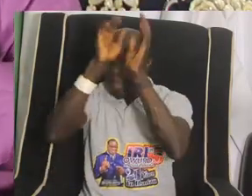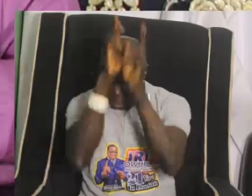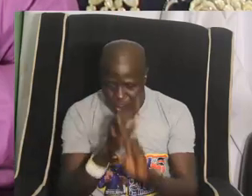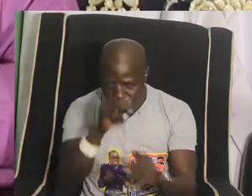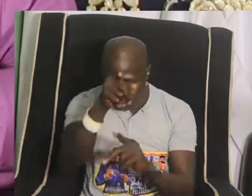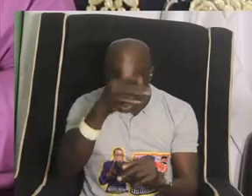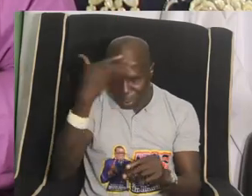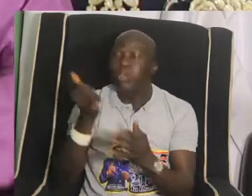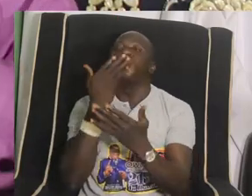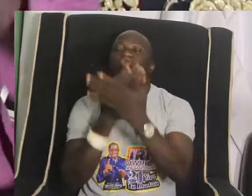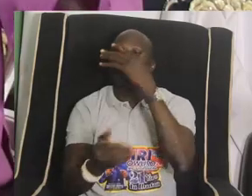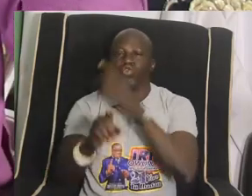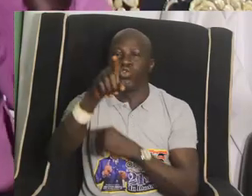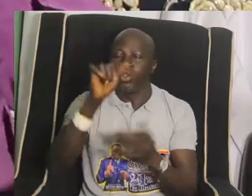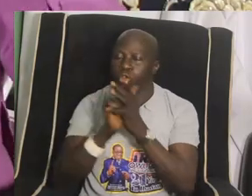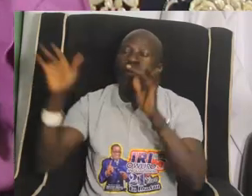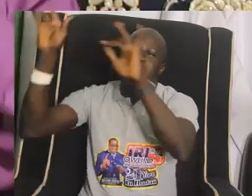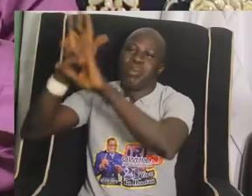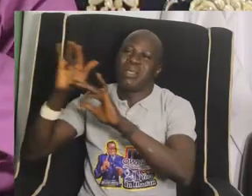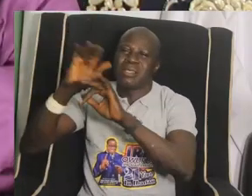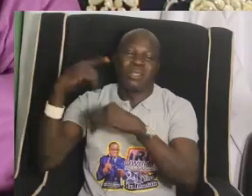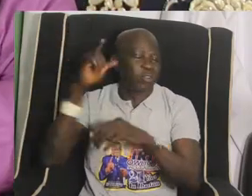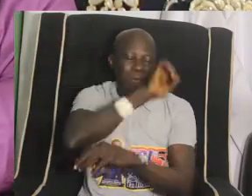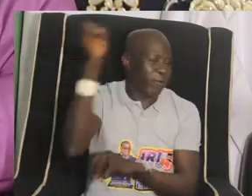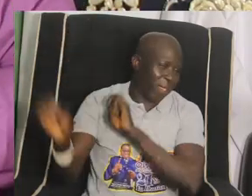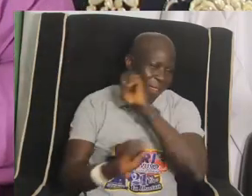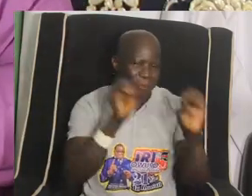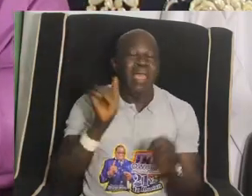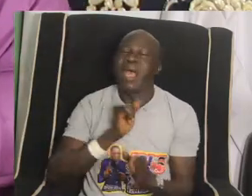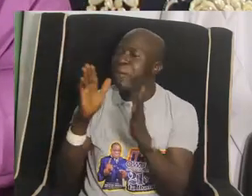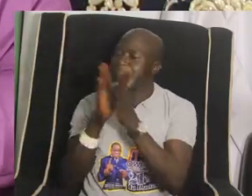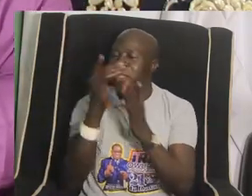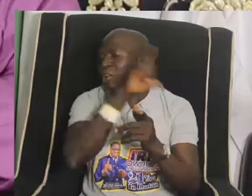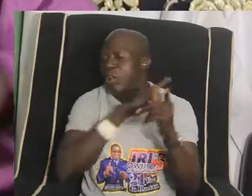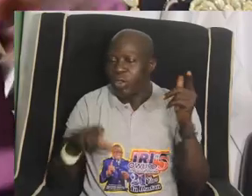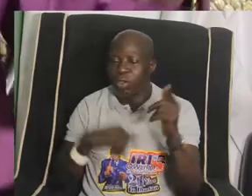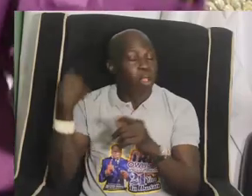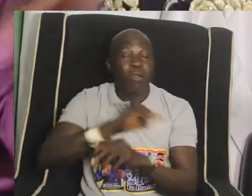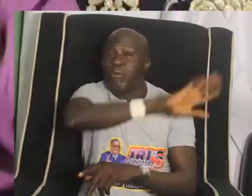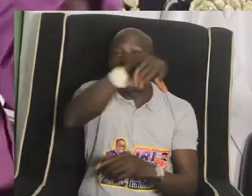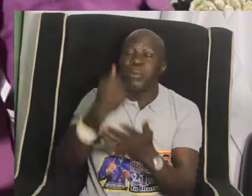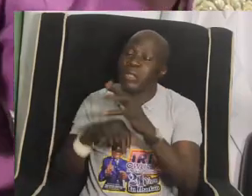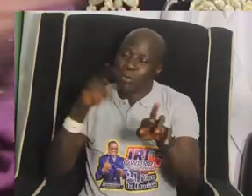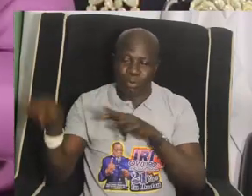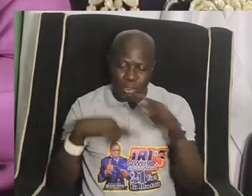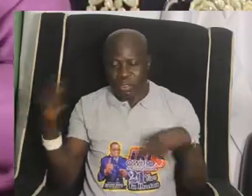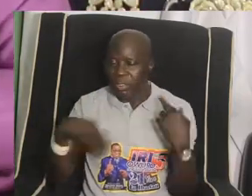you today. For your goal. And your message endureth forever. And I pray, Lord, for everyone that rejoices before